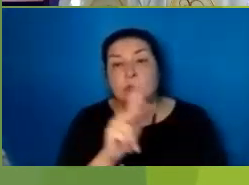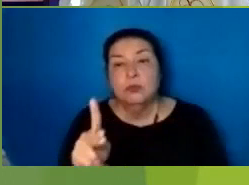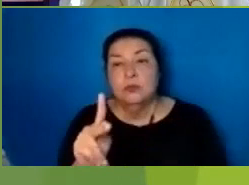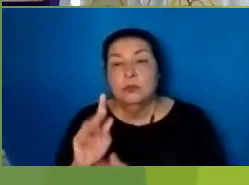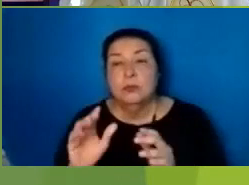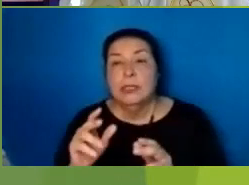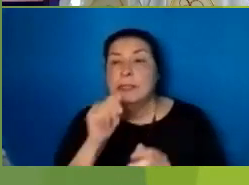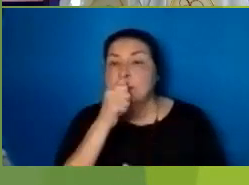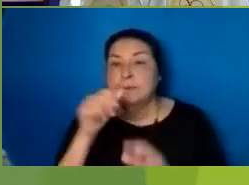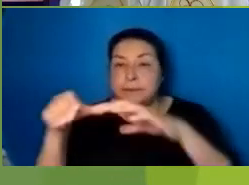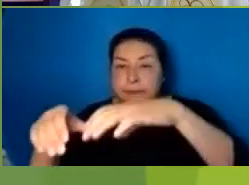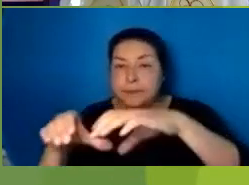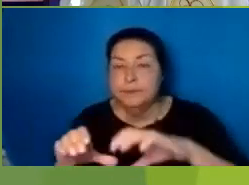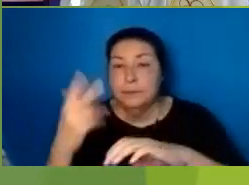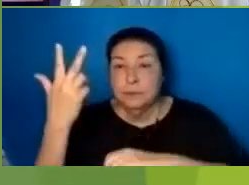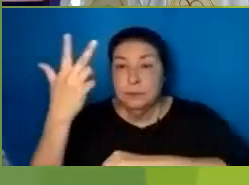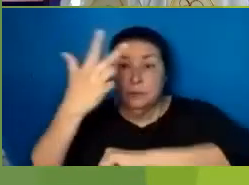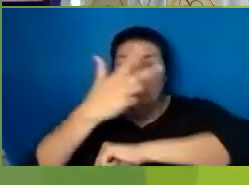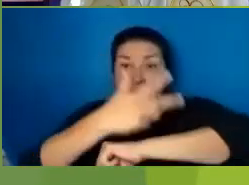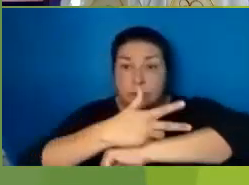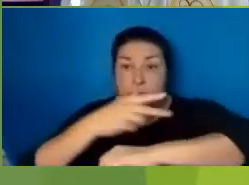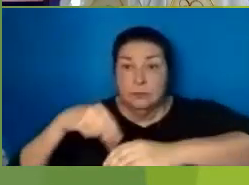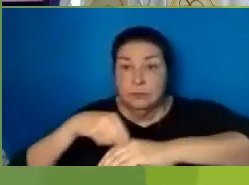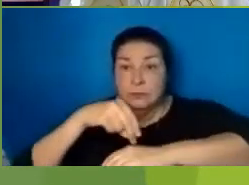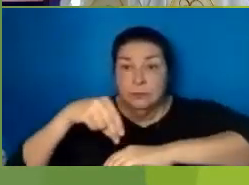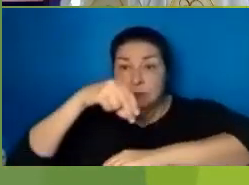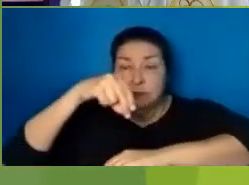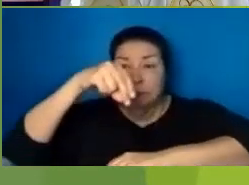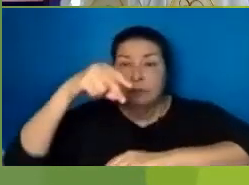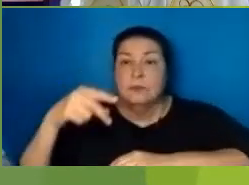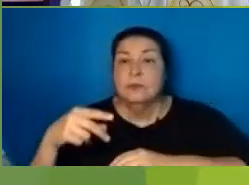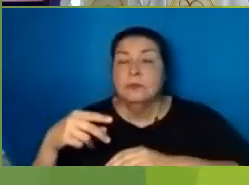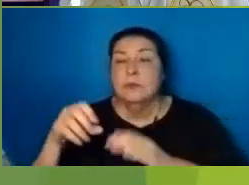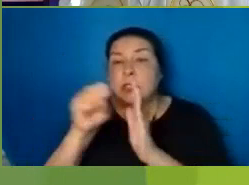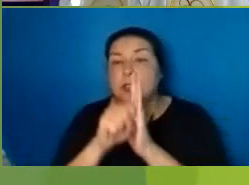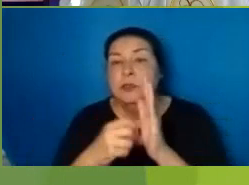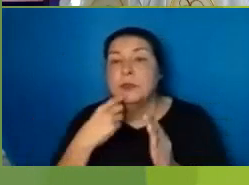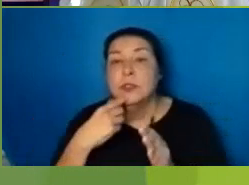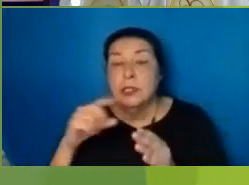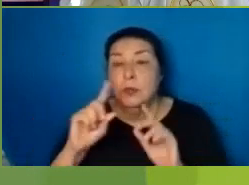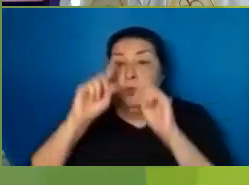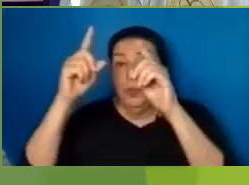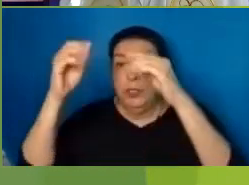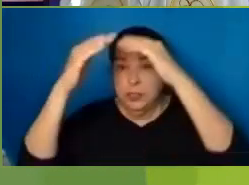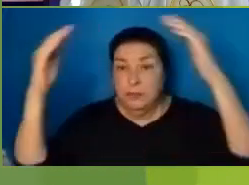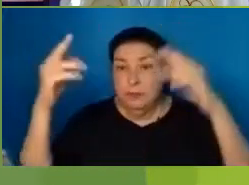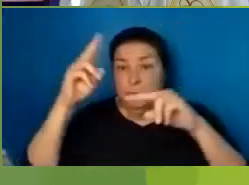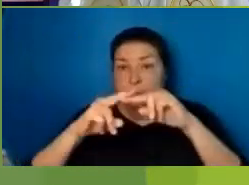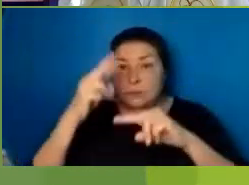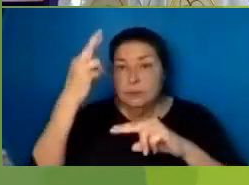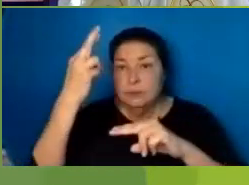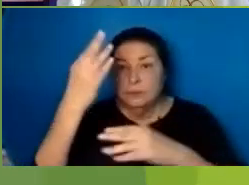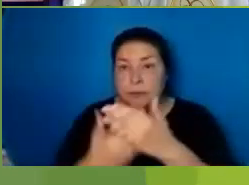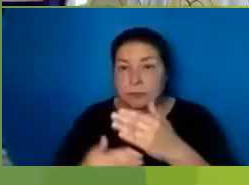And The Third Day He Rose Again According To The Scriptures And Ascended Into Heaven And Sits At The Right Hand Of The Father